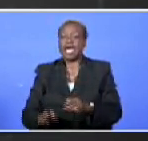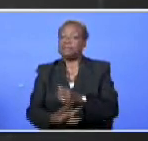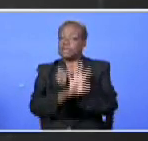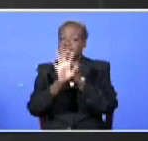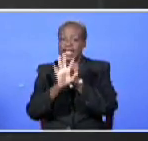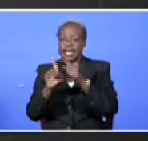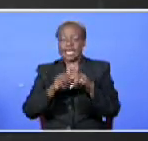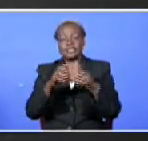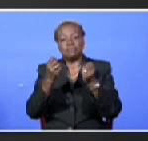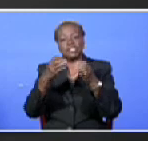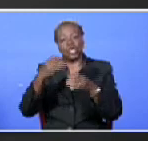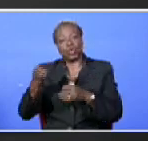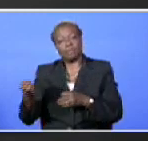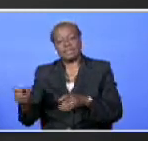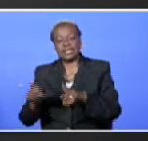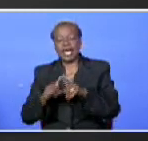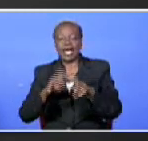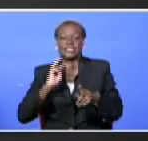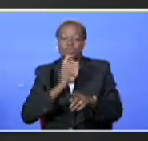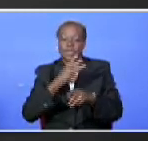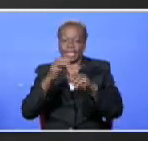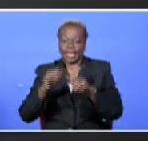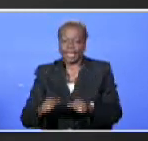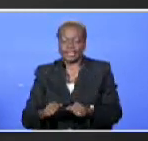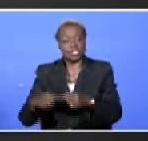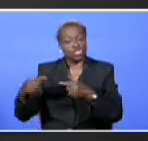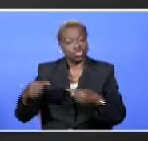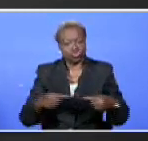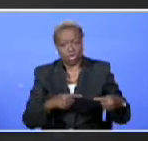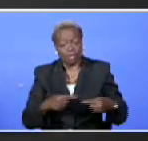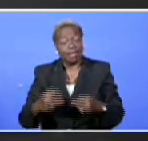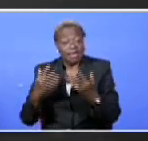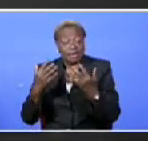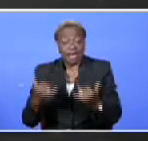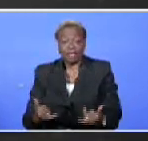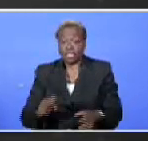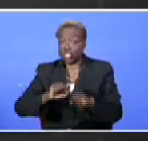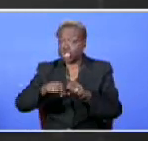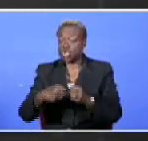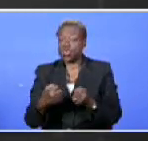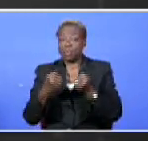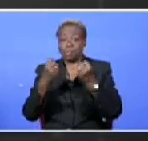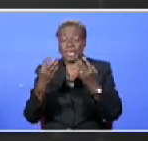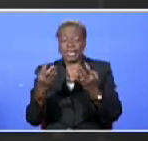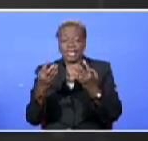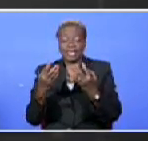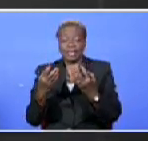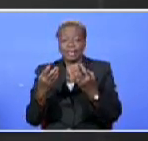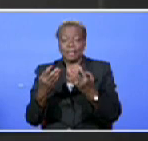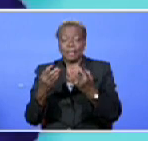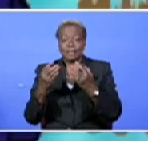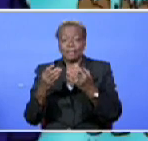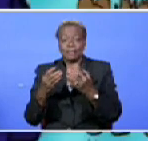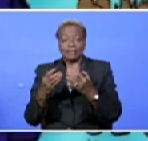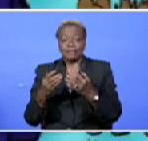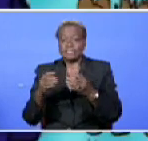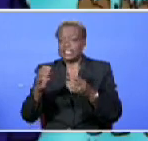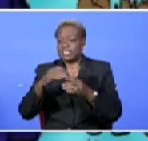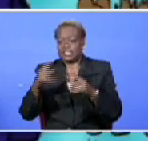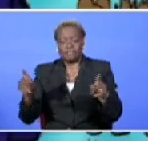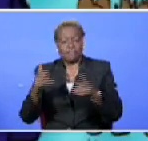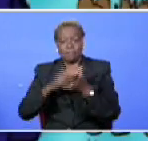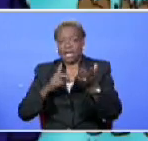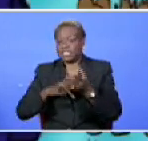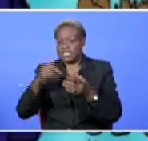that's troubling. And, you know, right now, there's just so many dynamic features to this disease. And with the